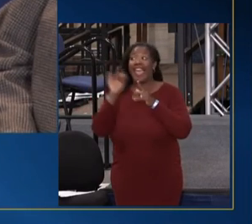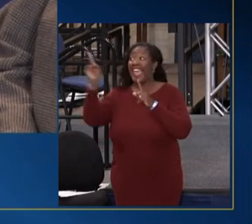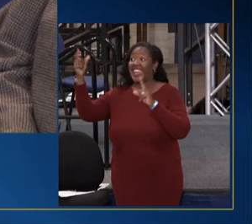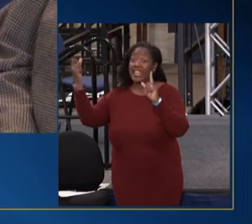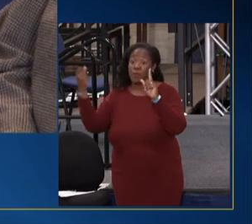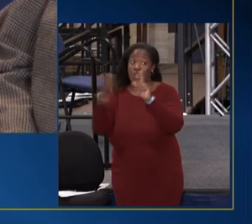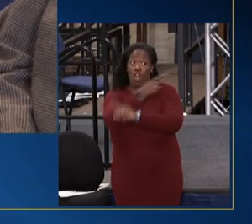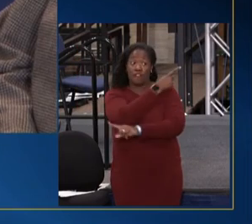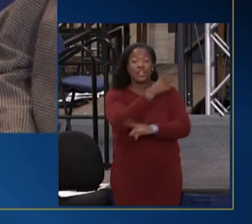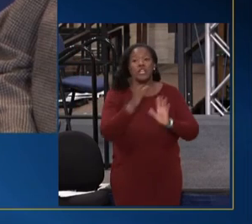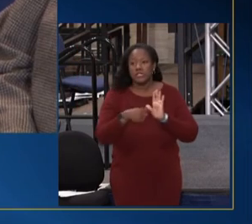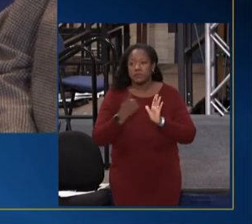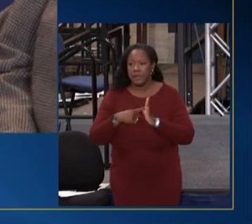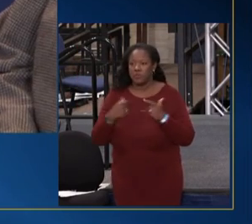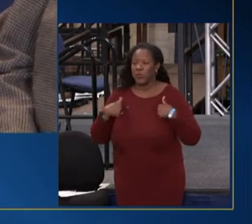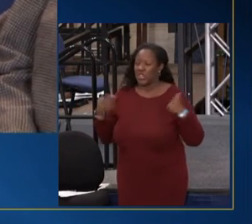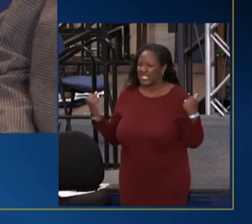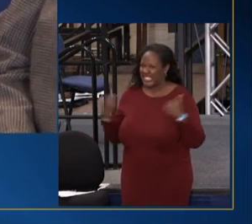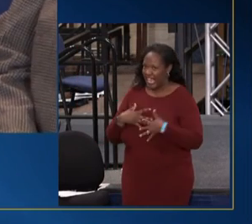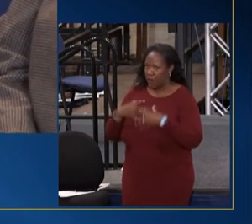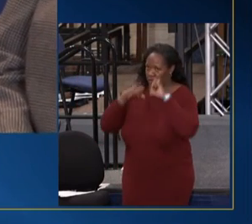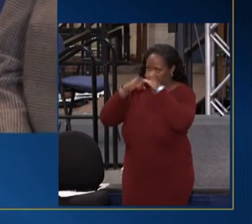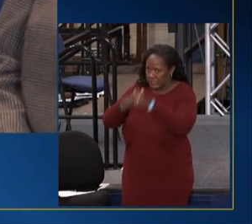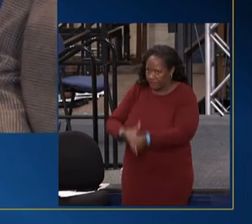often scary for some of us.